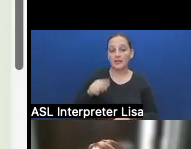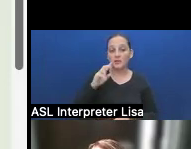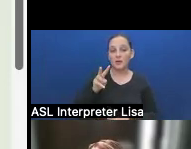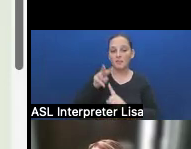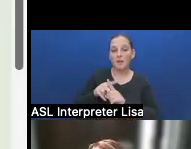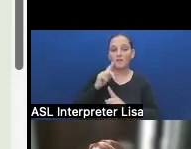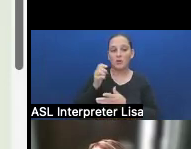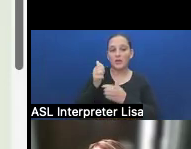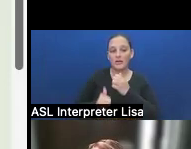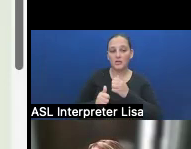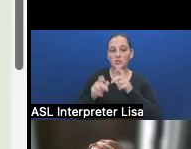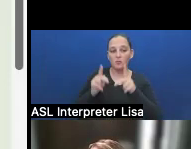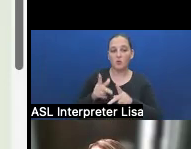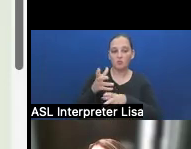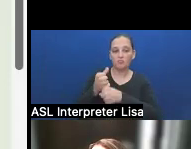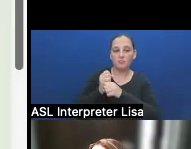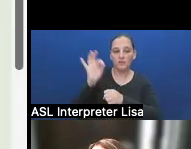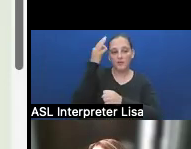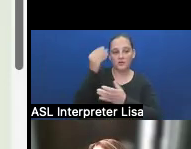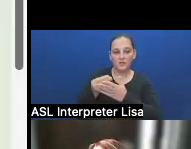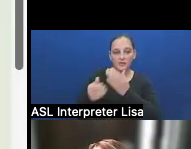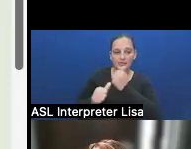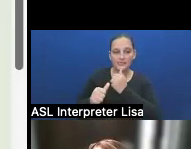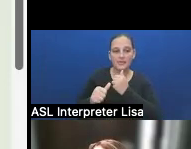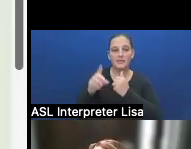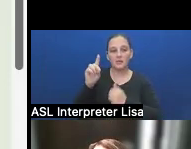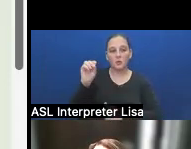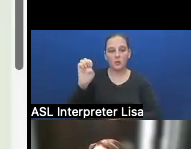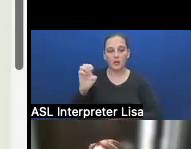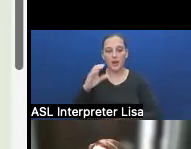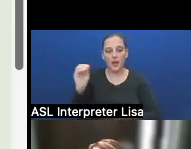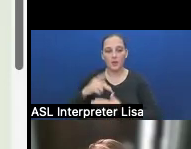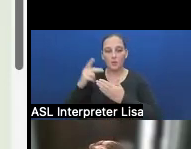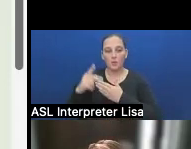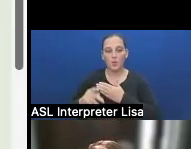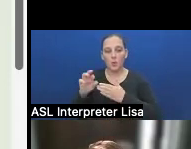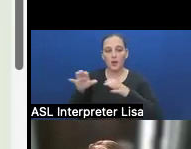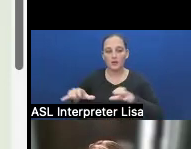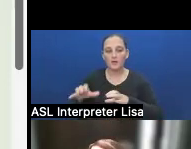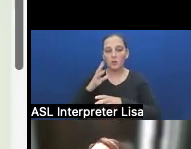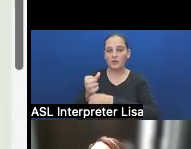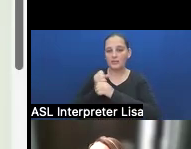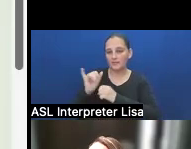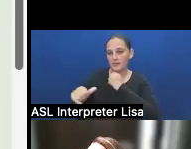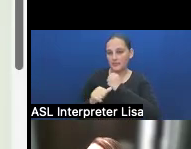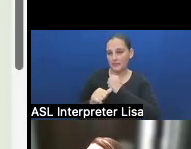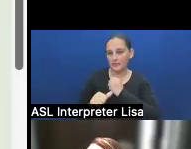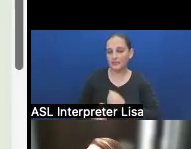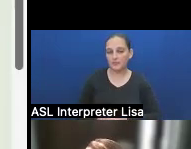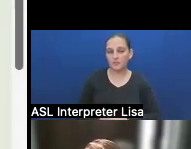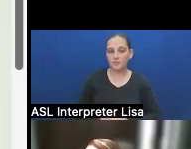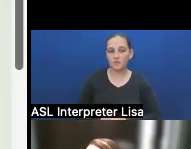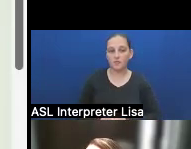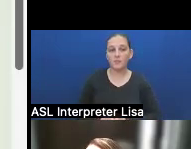assistance from the Department of Education and to the program or activity that receives such assistance. And then